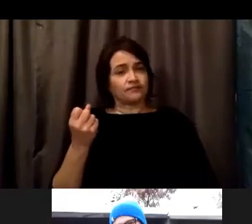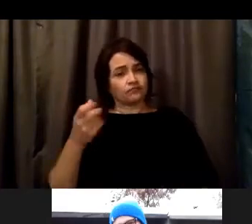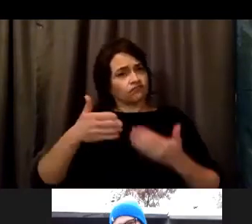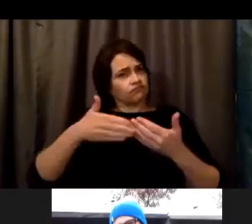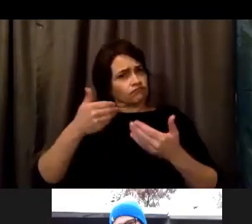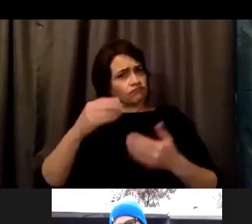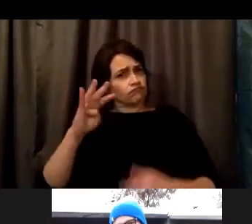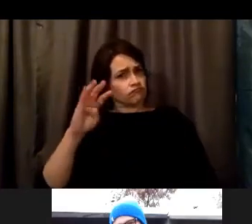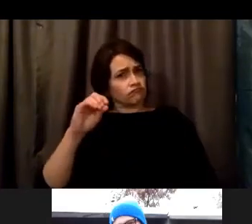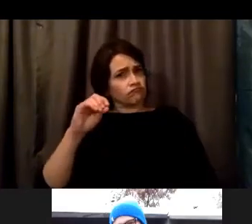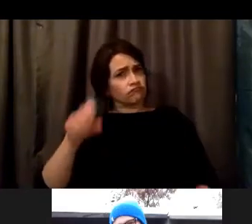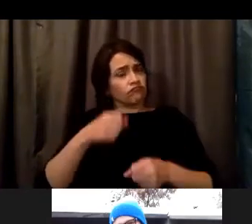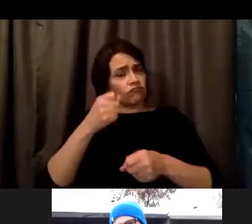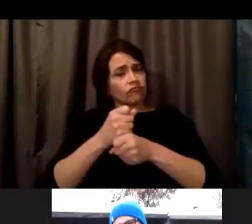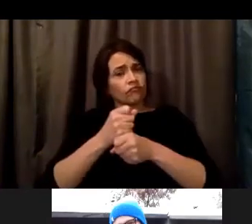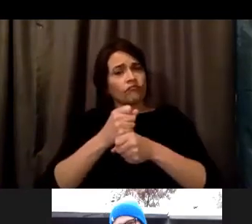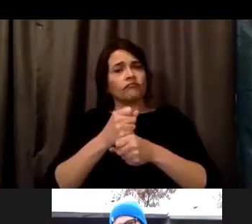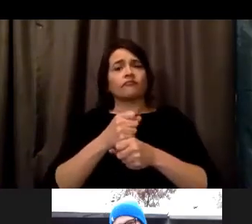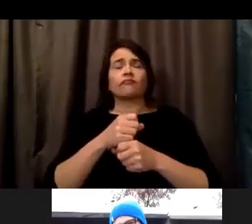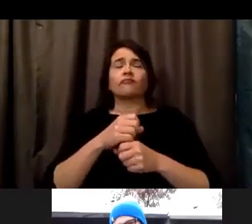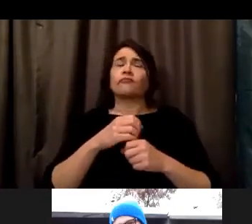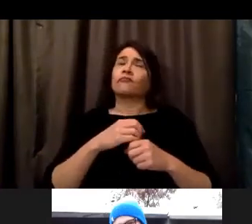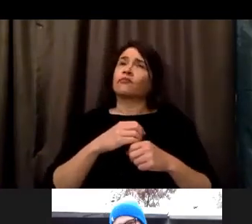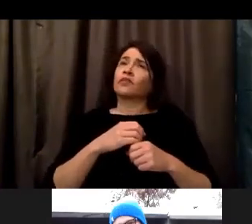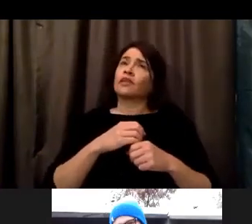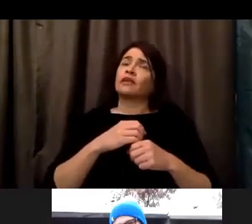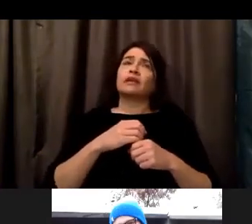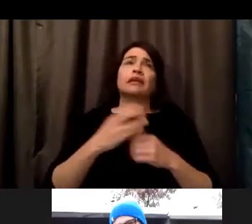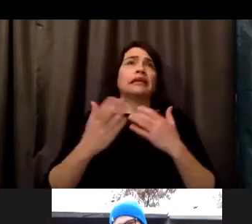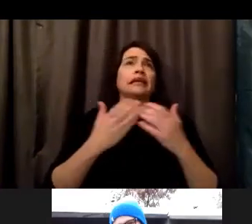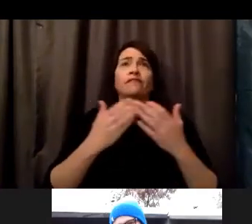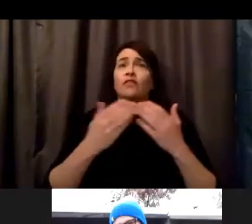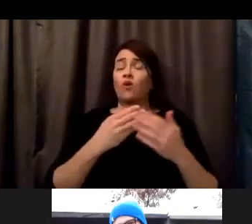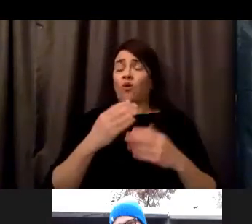numbers, the pains and the suffering and the